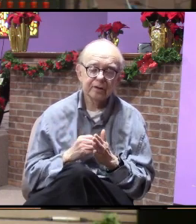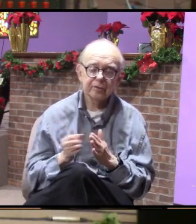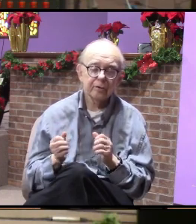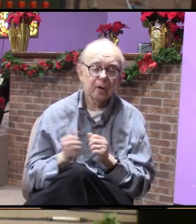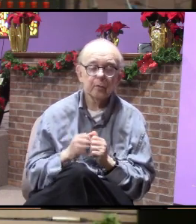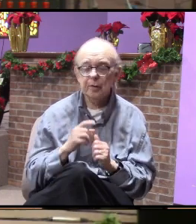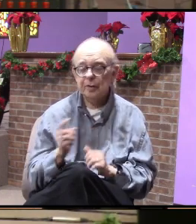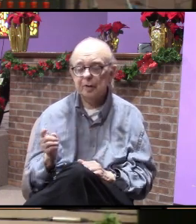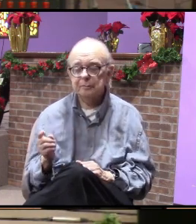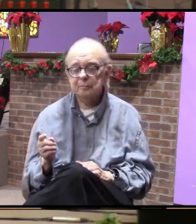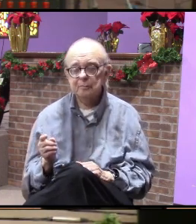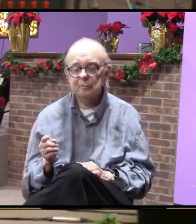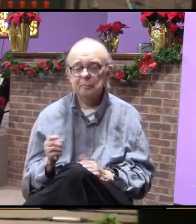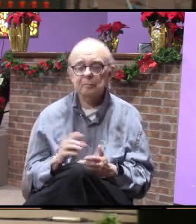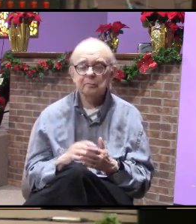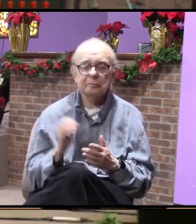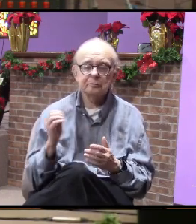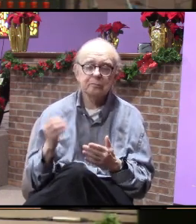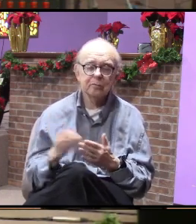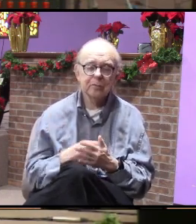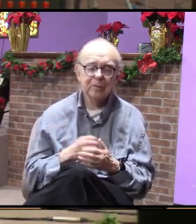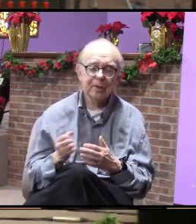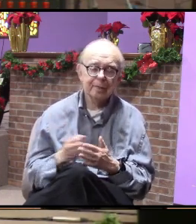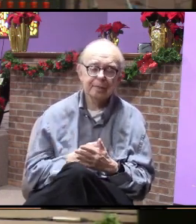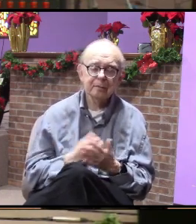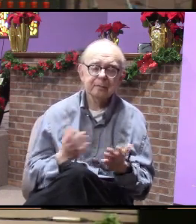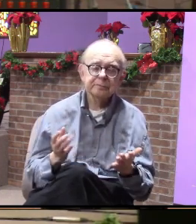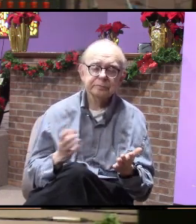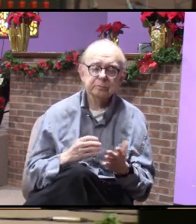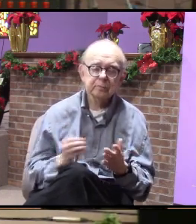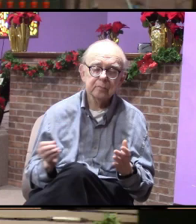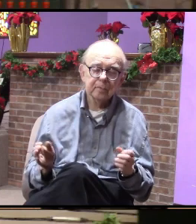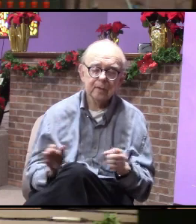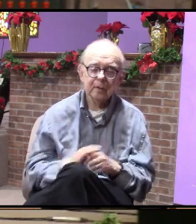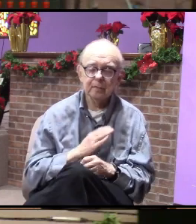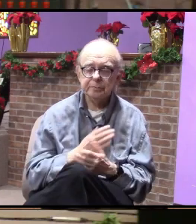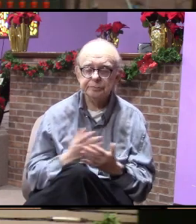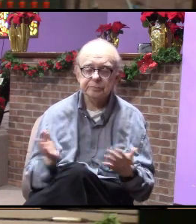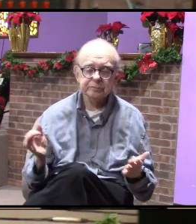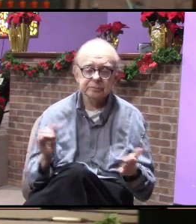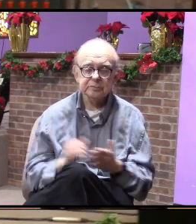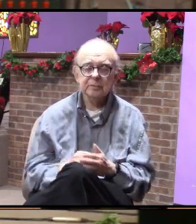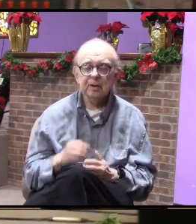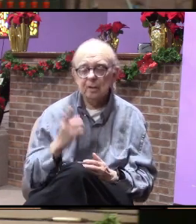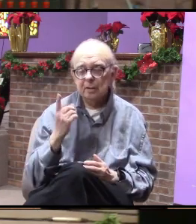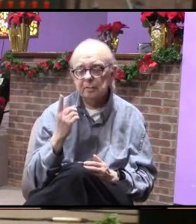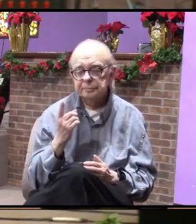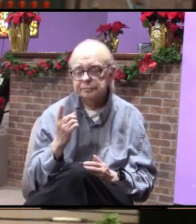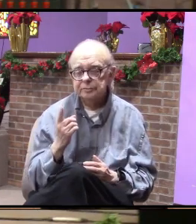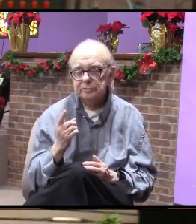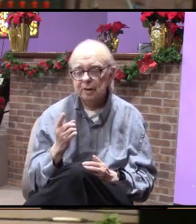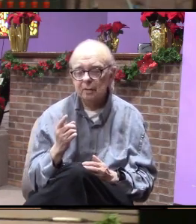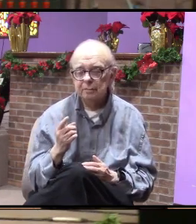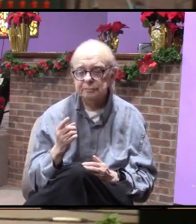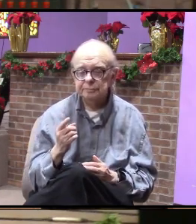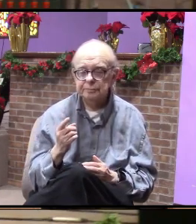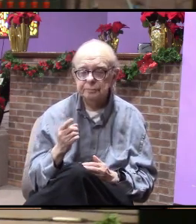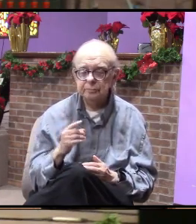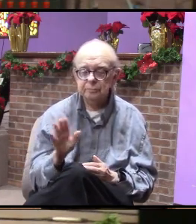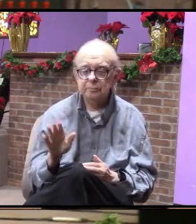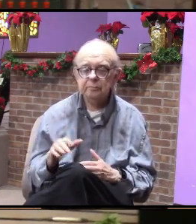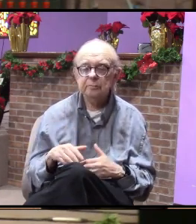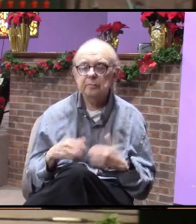them. You're learning new songs, new beats. And the whole thing that you're understanding is this: